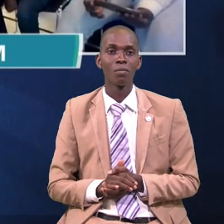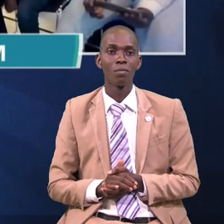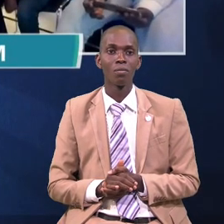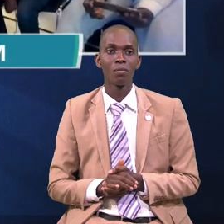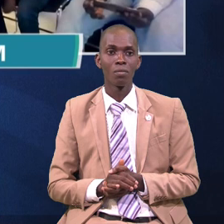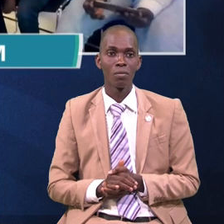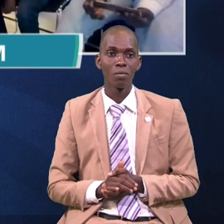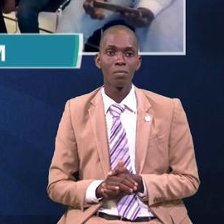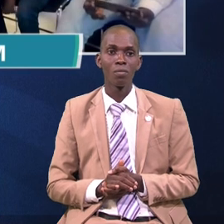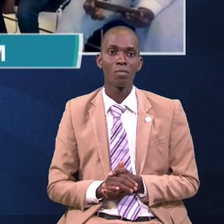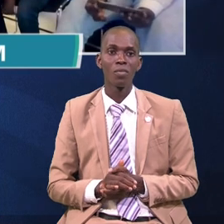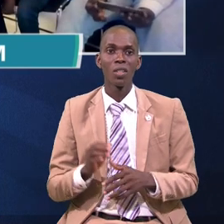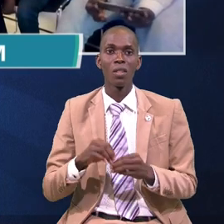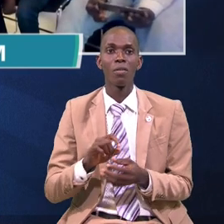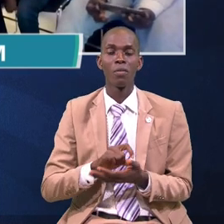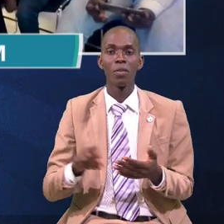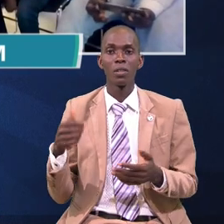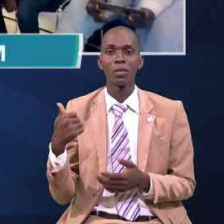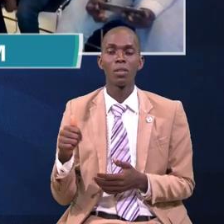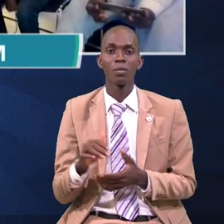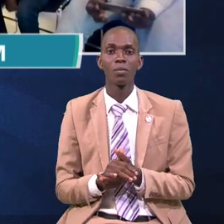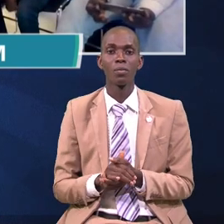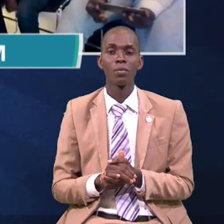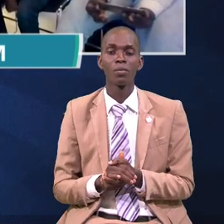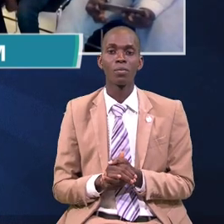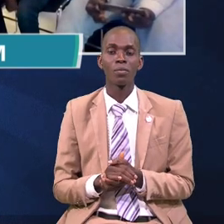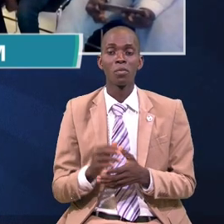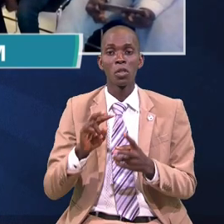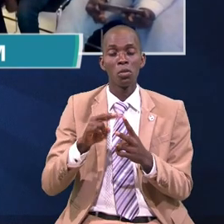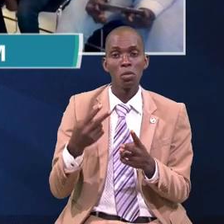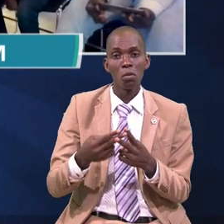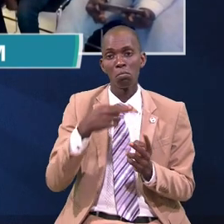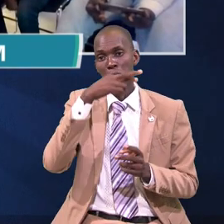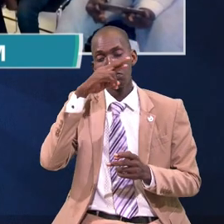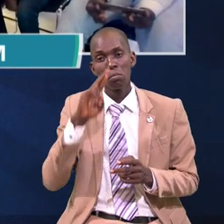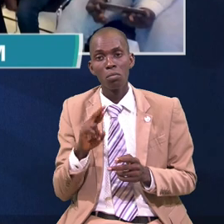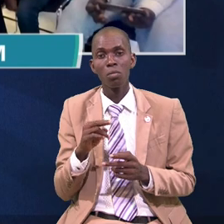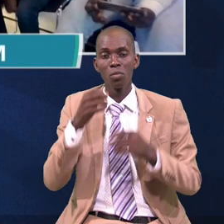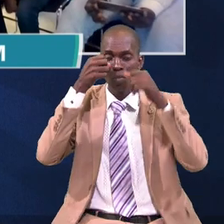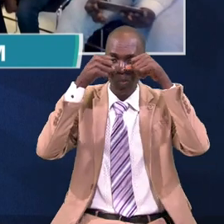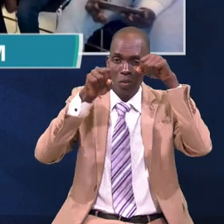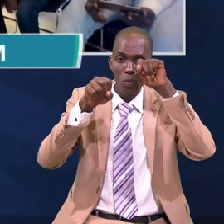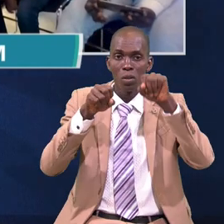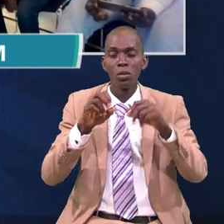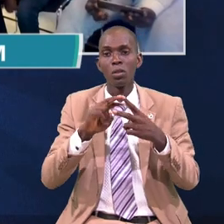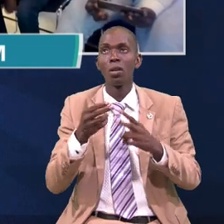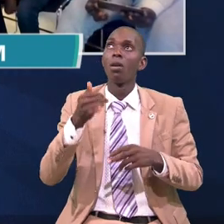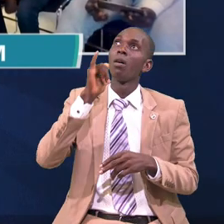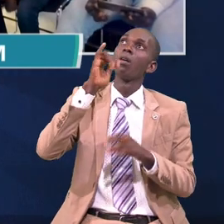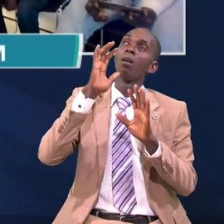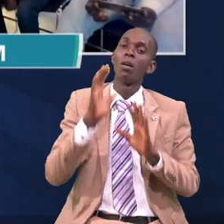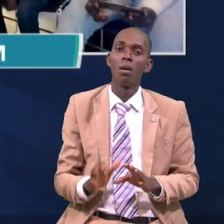Look at verse 10. In verse 10, no thieves, no covetous, no drunkard, no revilers,